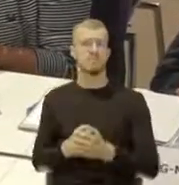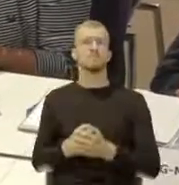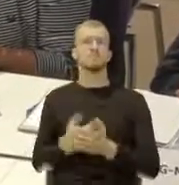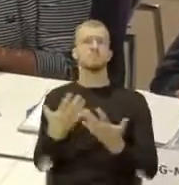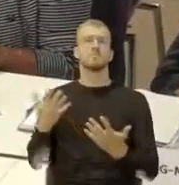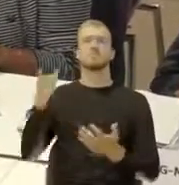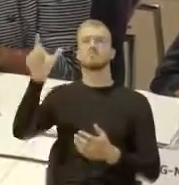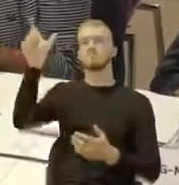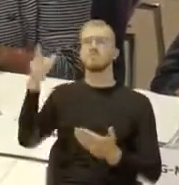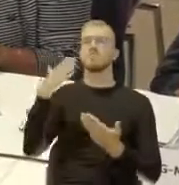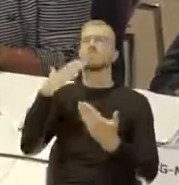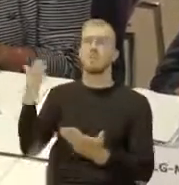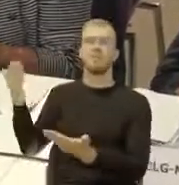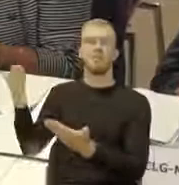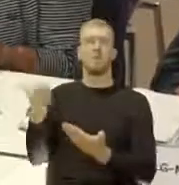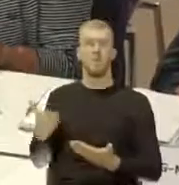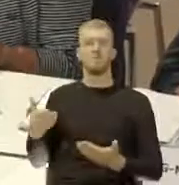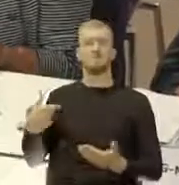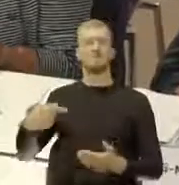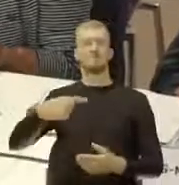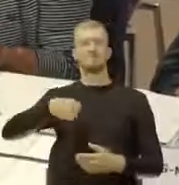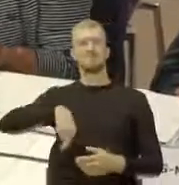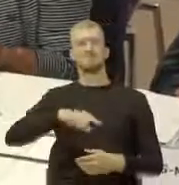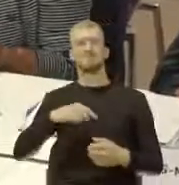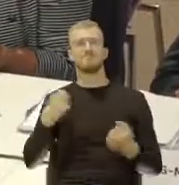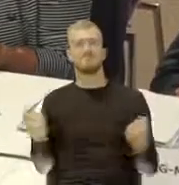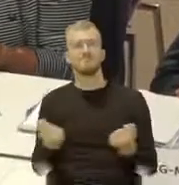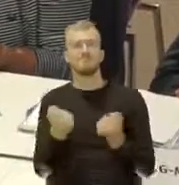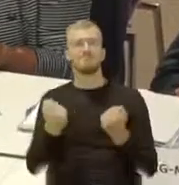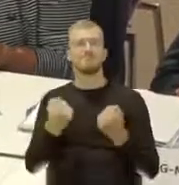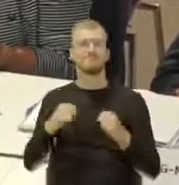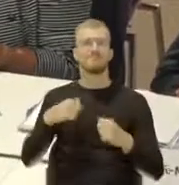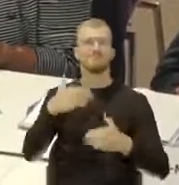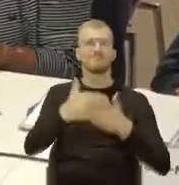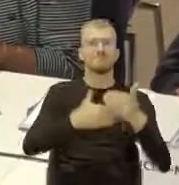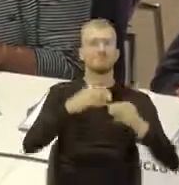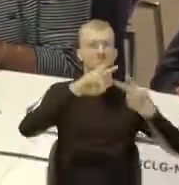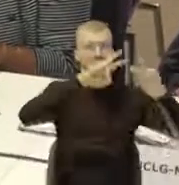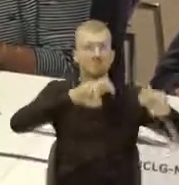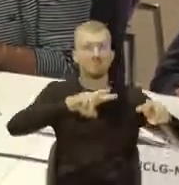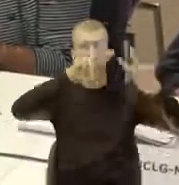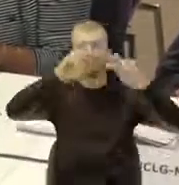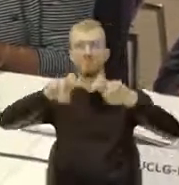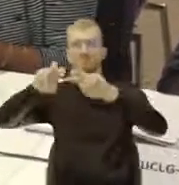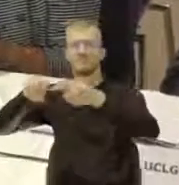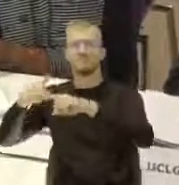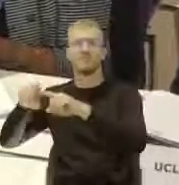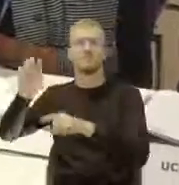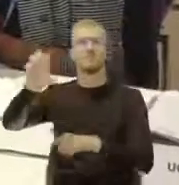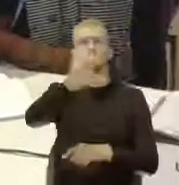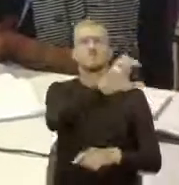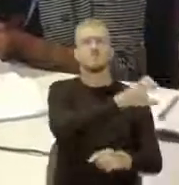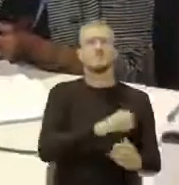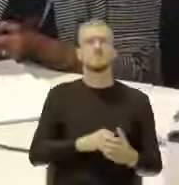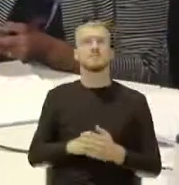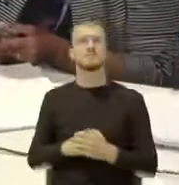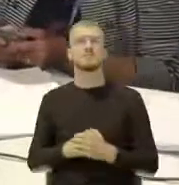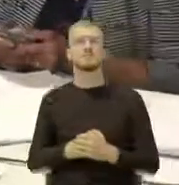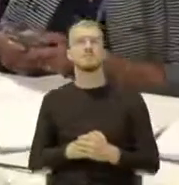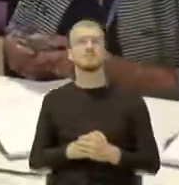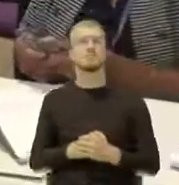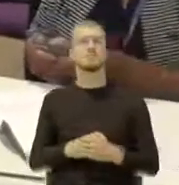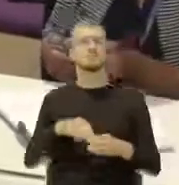research initiatives involving academics, civil society groups, local and regional governments. And based on this, I see an